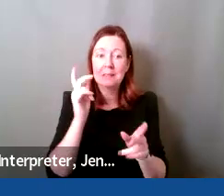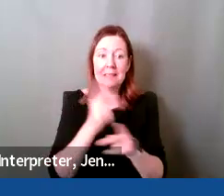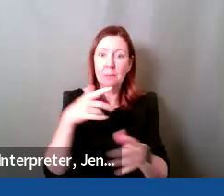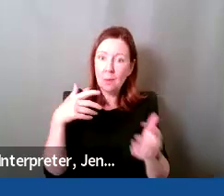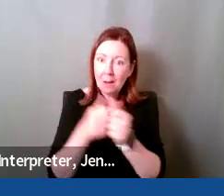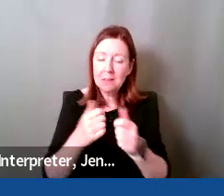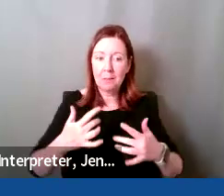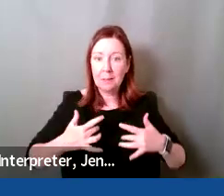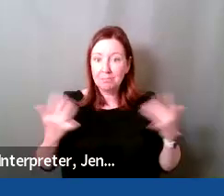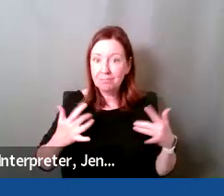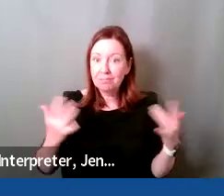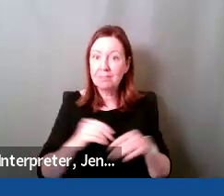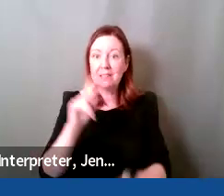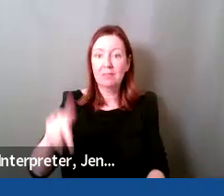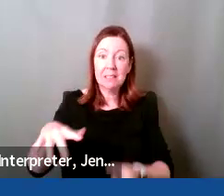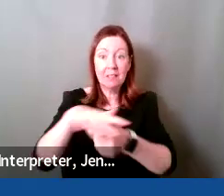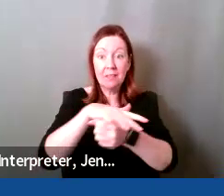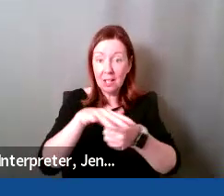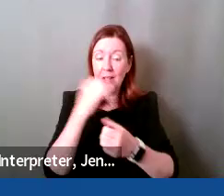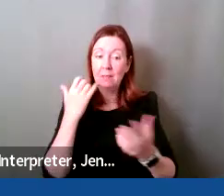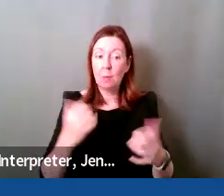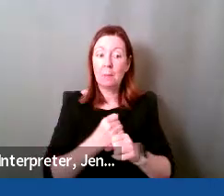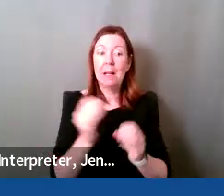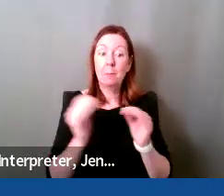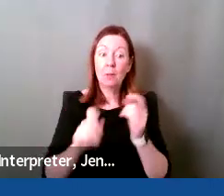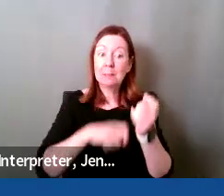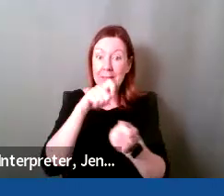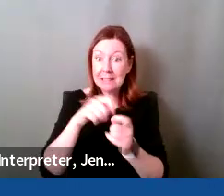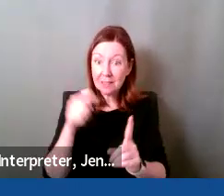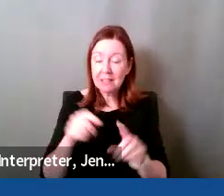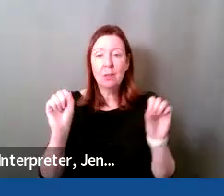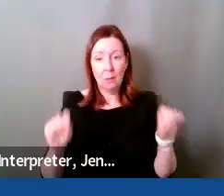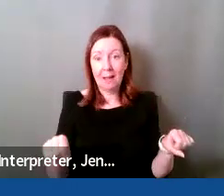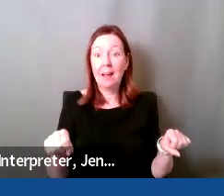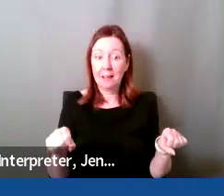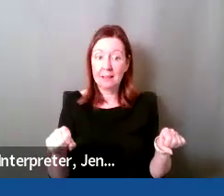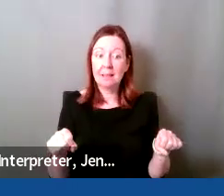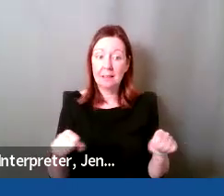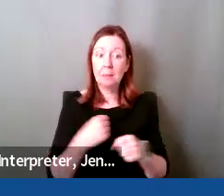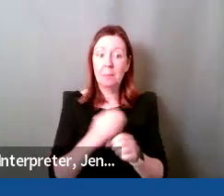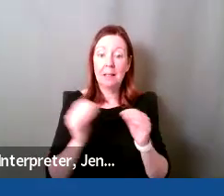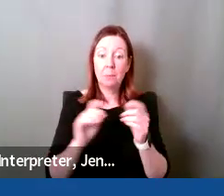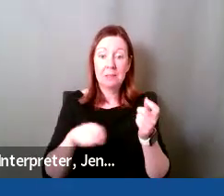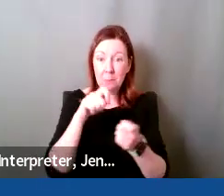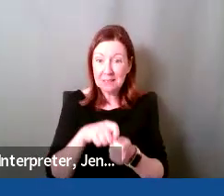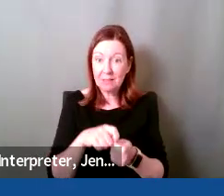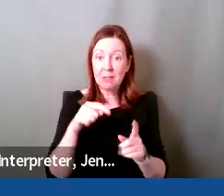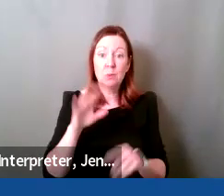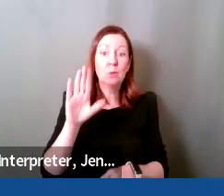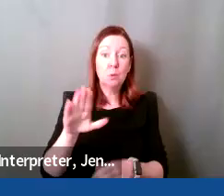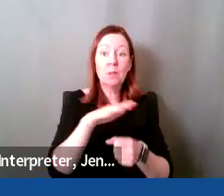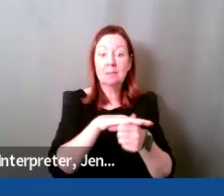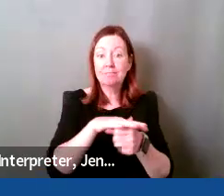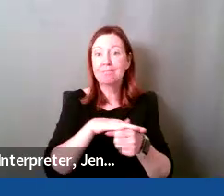up to date with what's going on in the Philadelphia area. And if you want to make it more specific, you can make it more, you can specify it to your